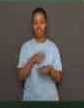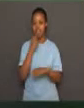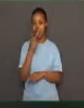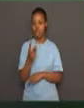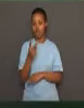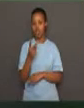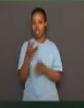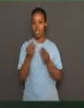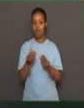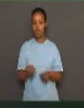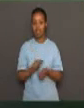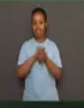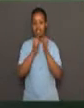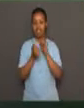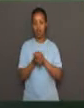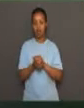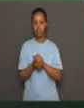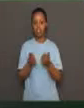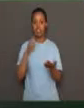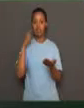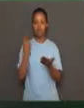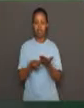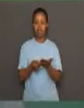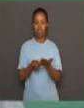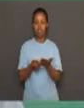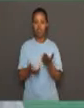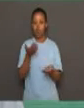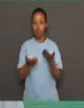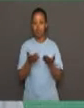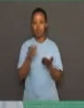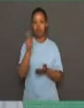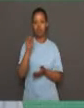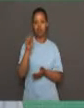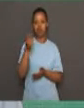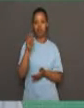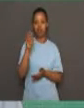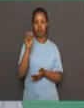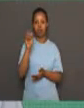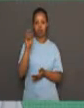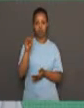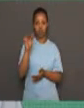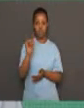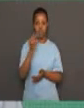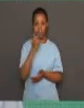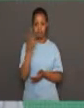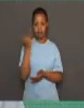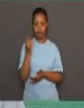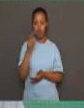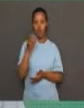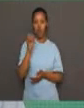of evolution from comparative anatomy. We discussed